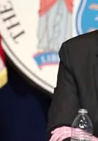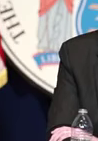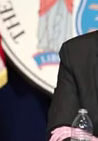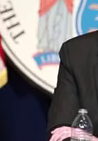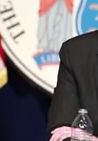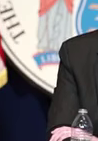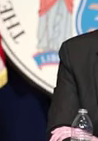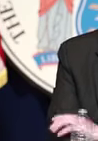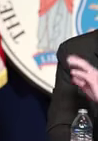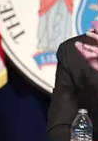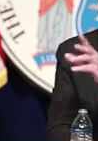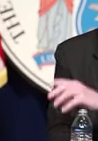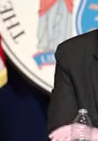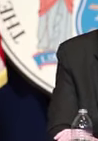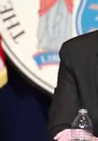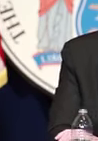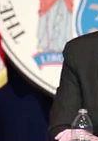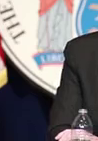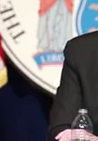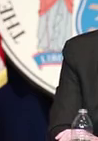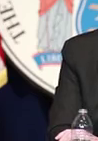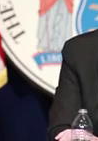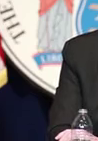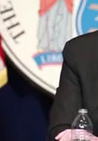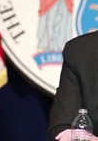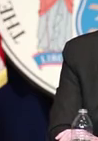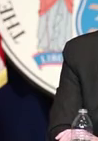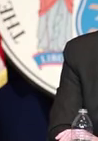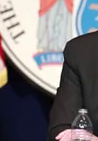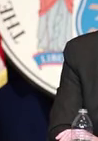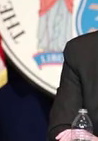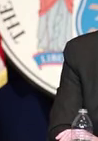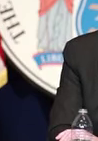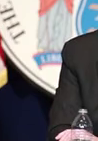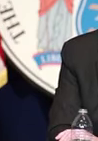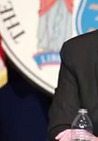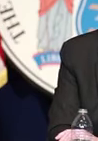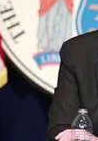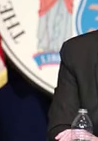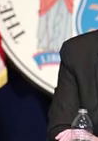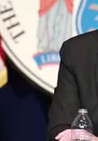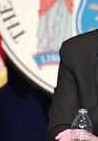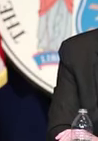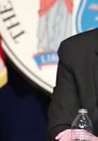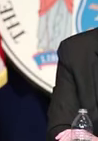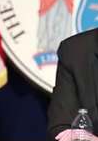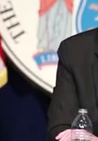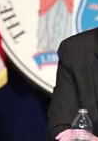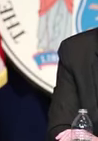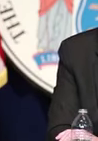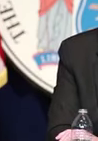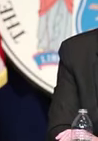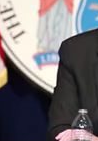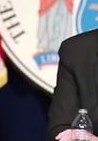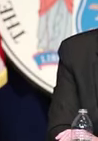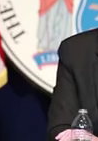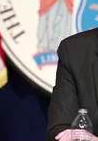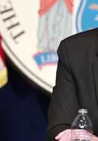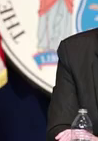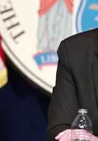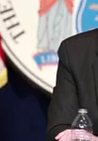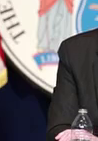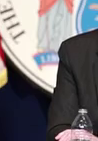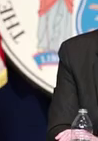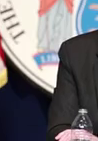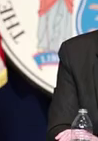all. To them and everyone stepping forward, NJ thanks you. Hashtag NJ thanks you. We know